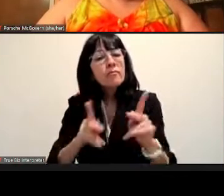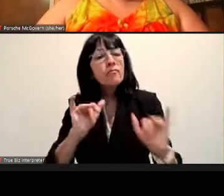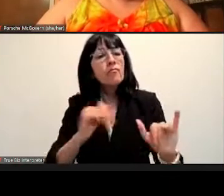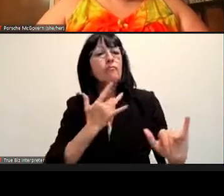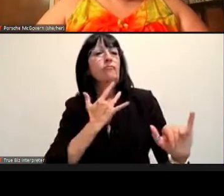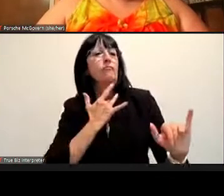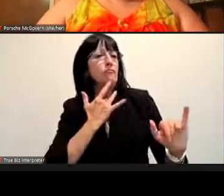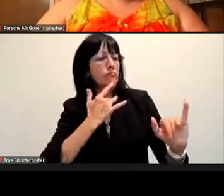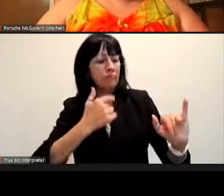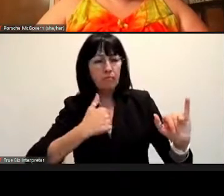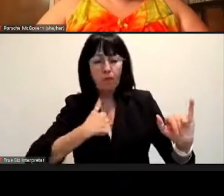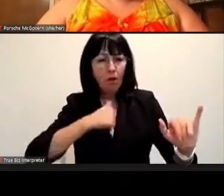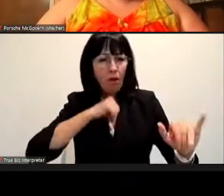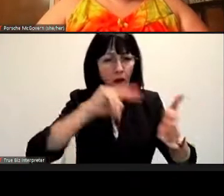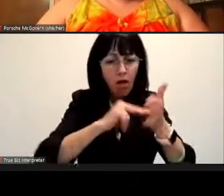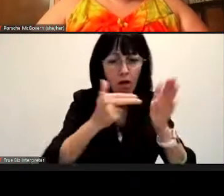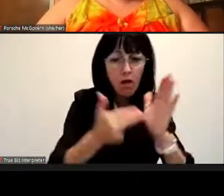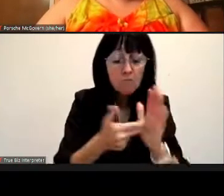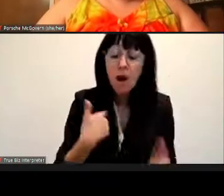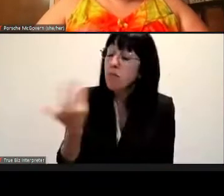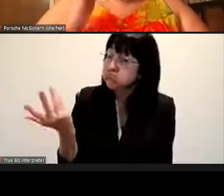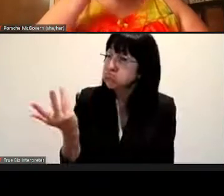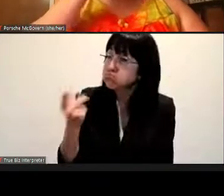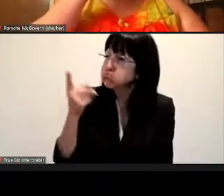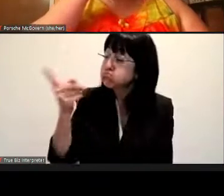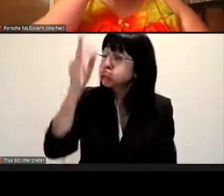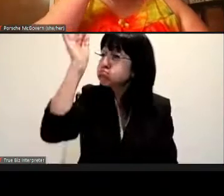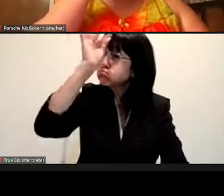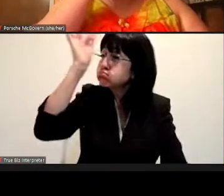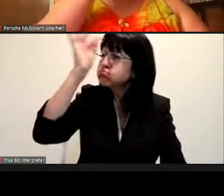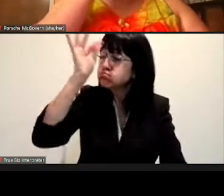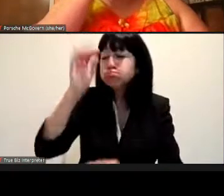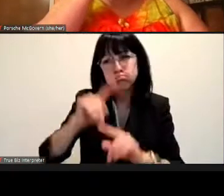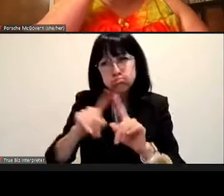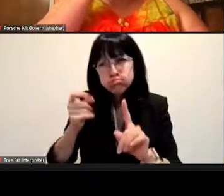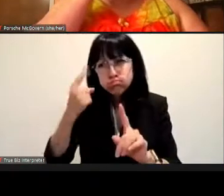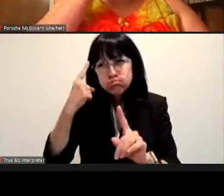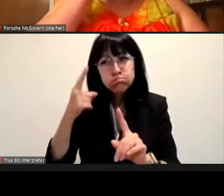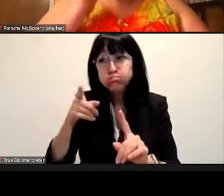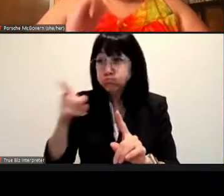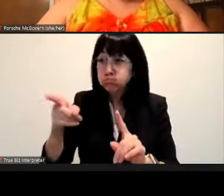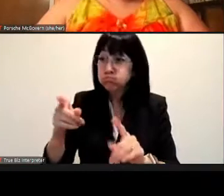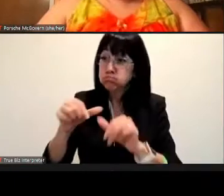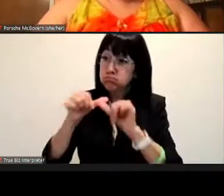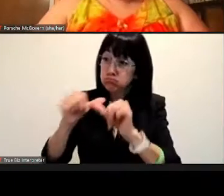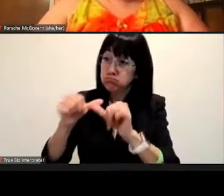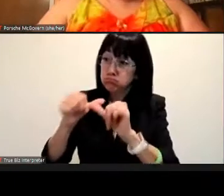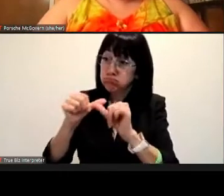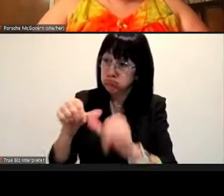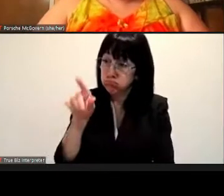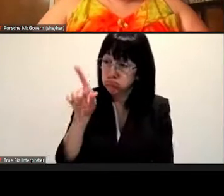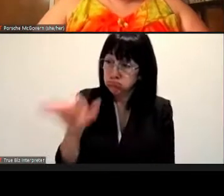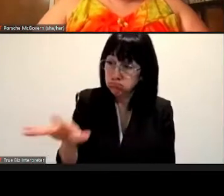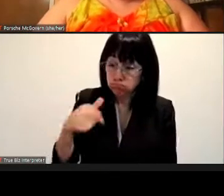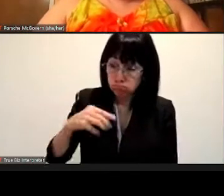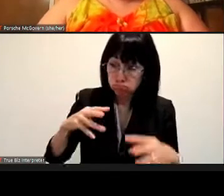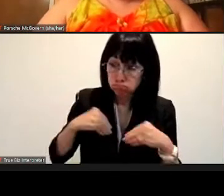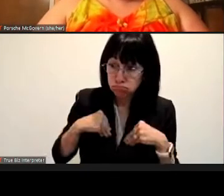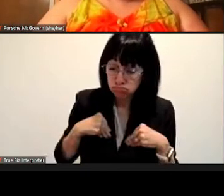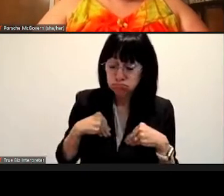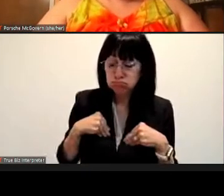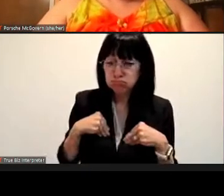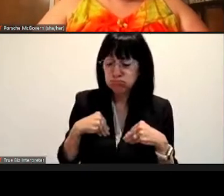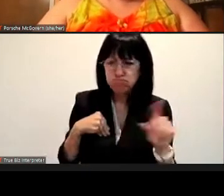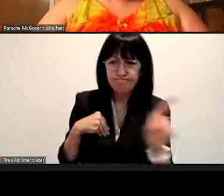didn't. And like, it's not about that, but I am saying that like, you're just not going to be able to, stuff like that isn't going to